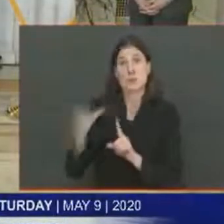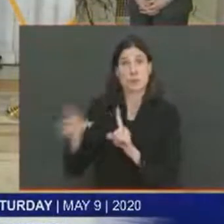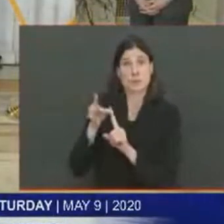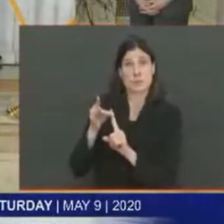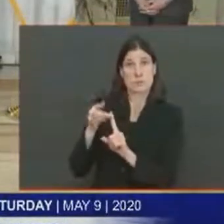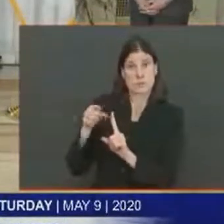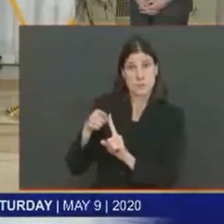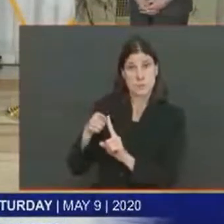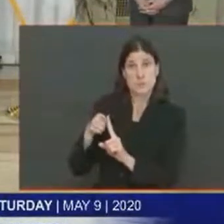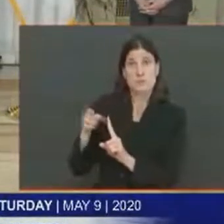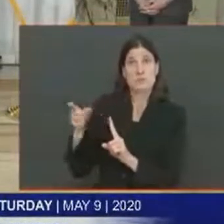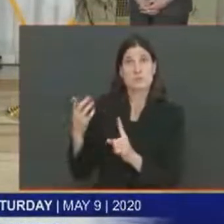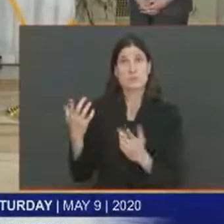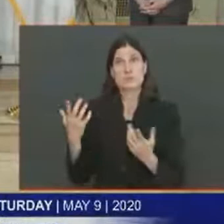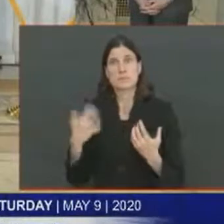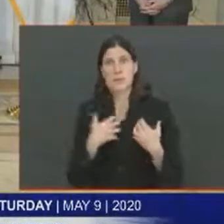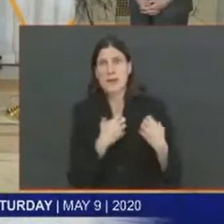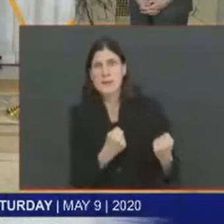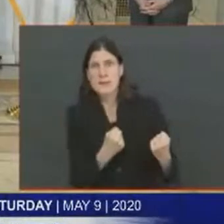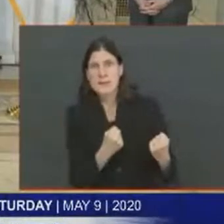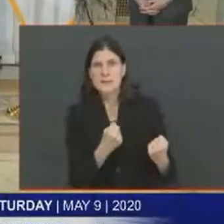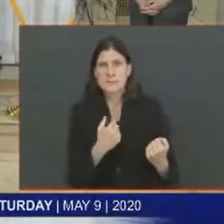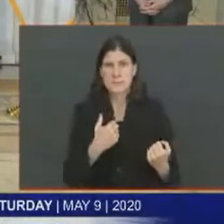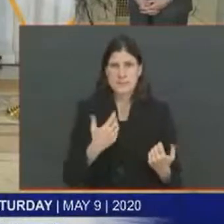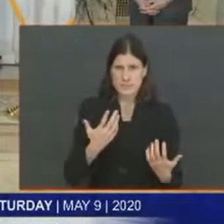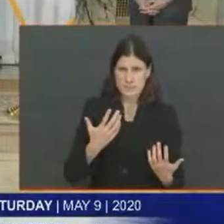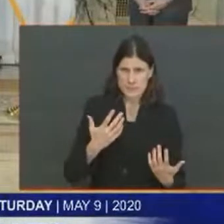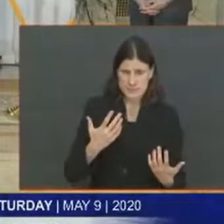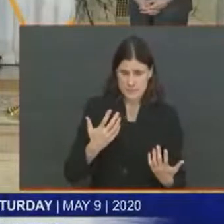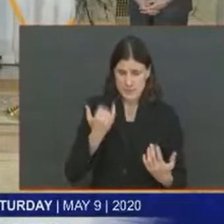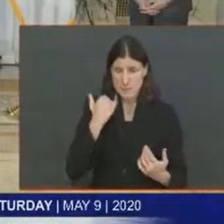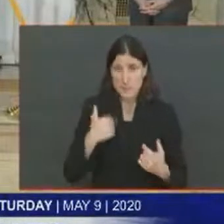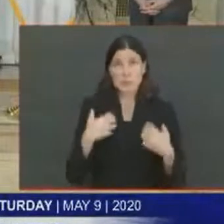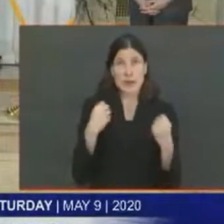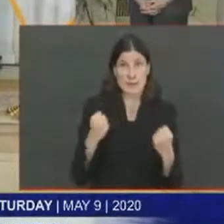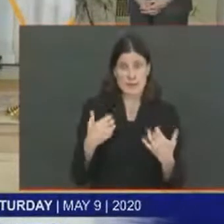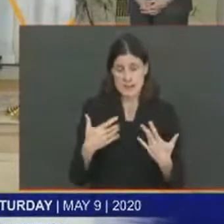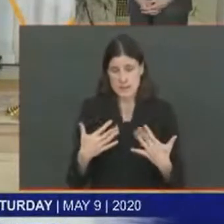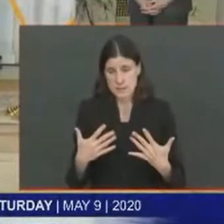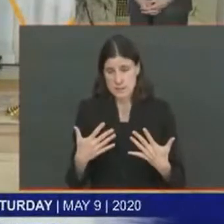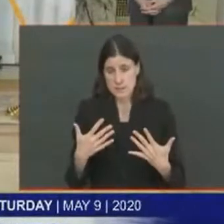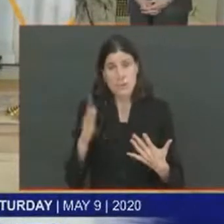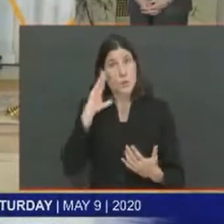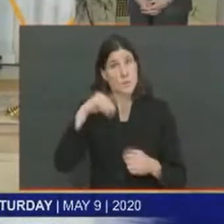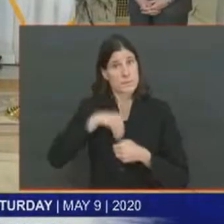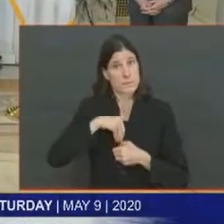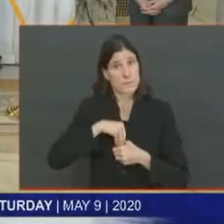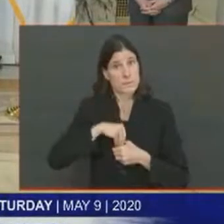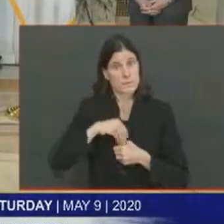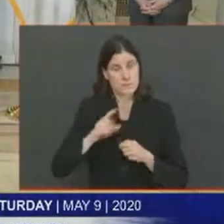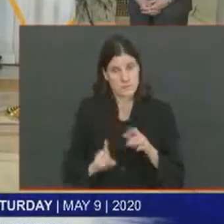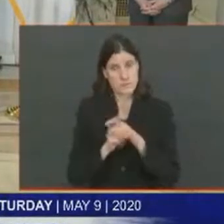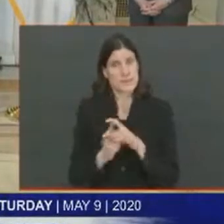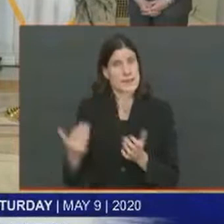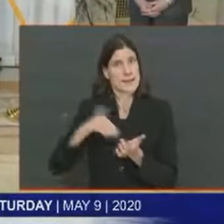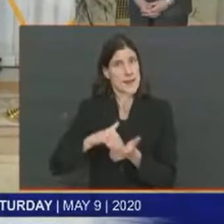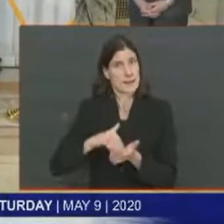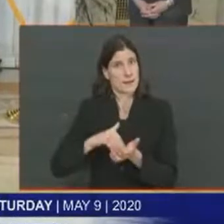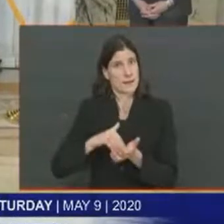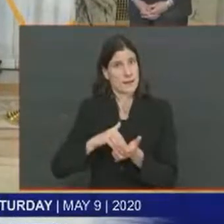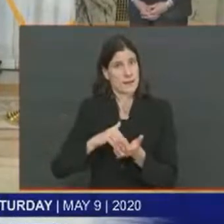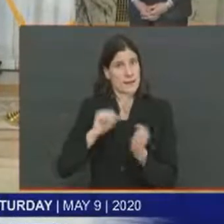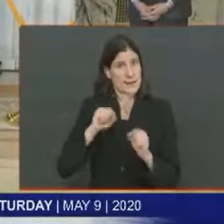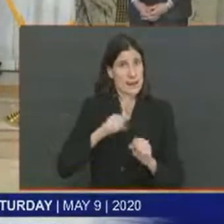have recovered from the virus? We are still learning. As of now, we have not seen any